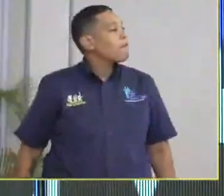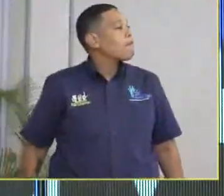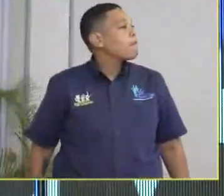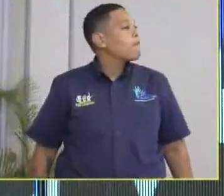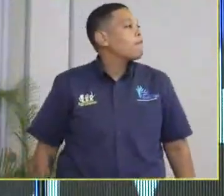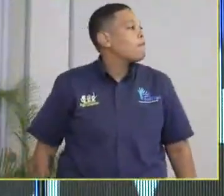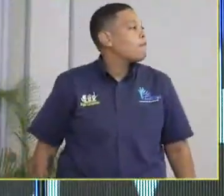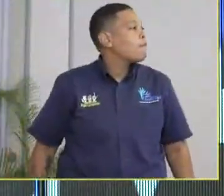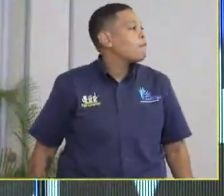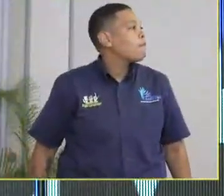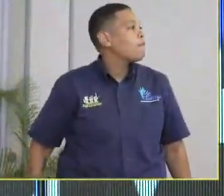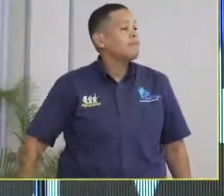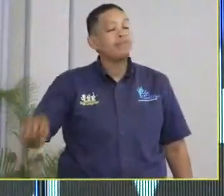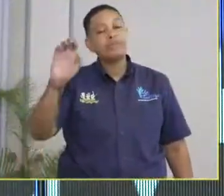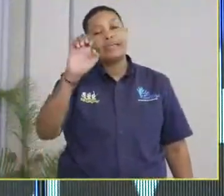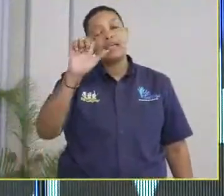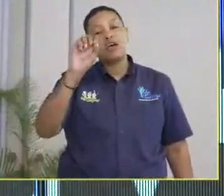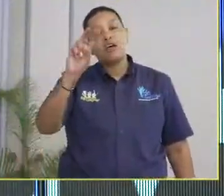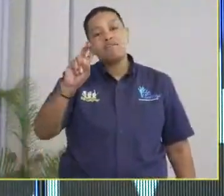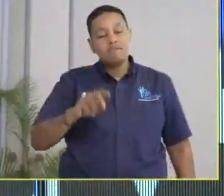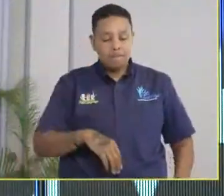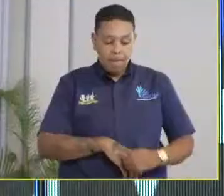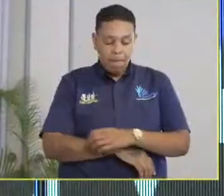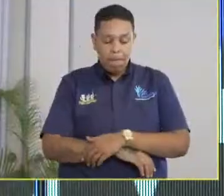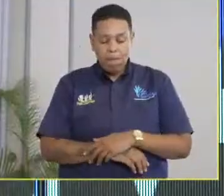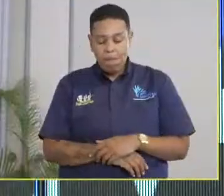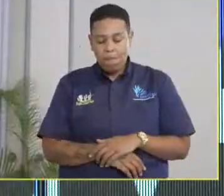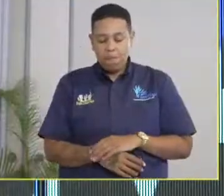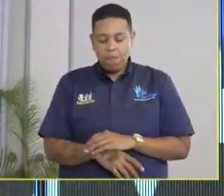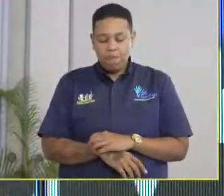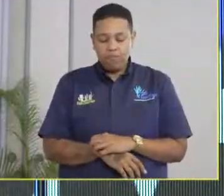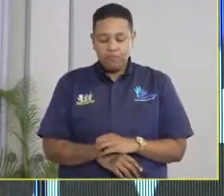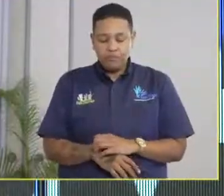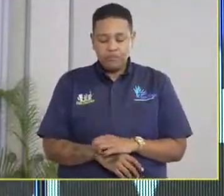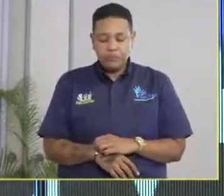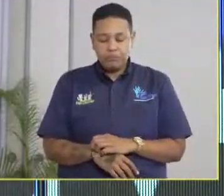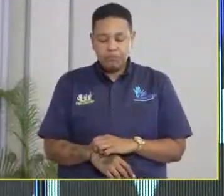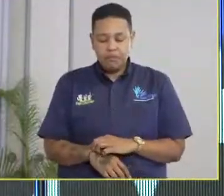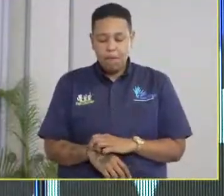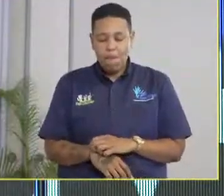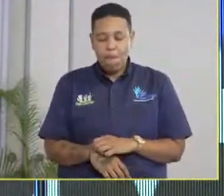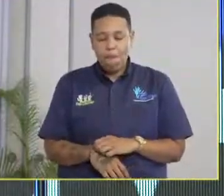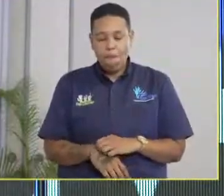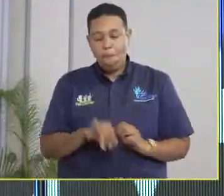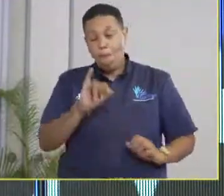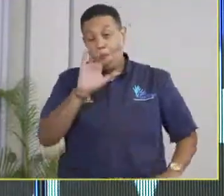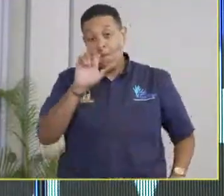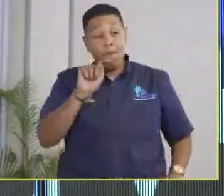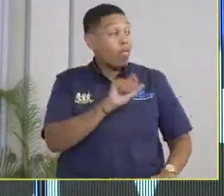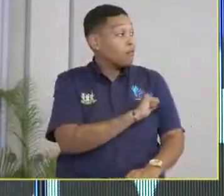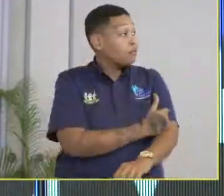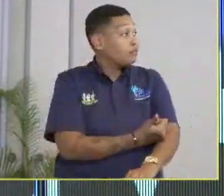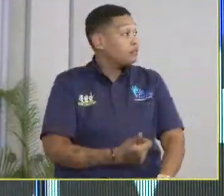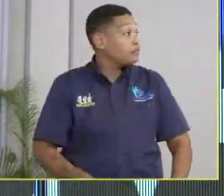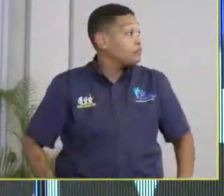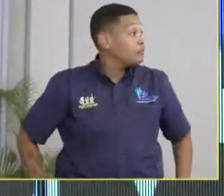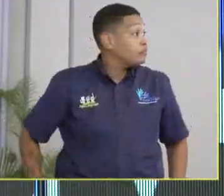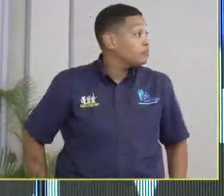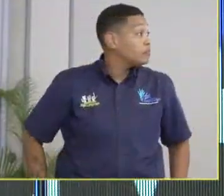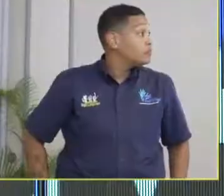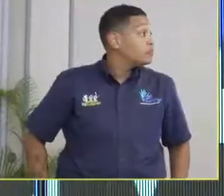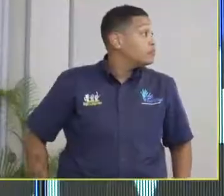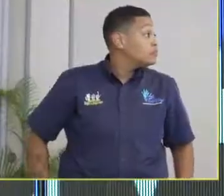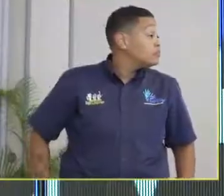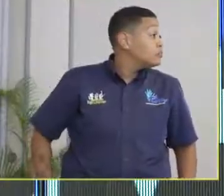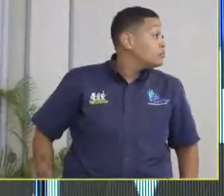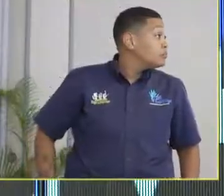Then the eGov. Oh, what is it? Their ICT authority now. I can't remember the name. I think that may be